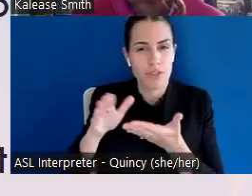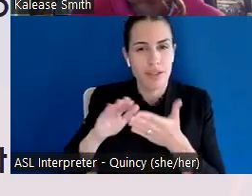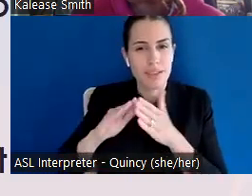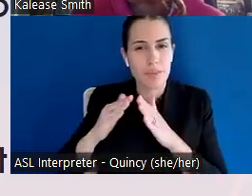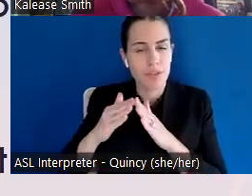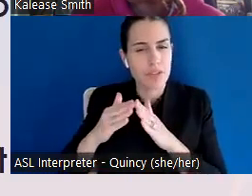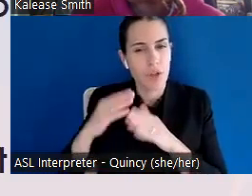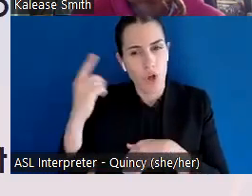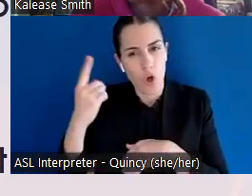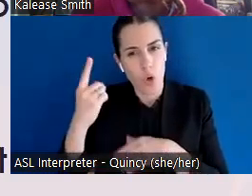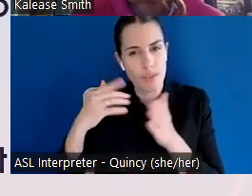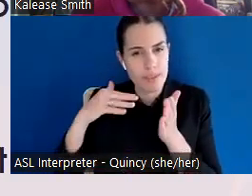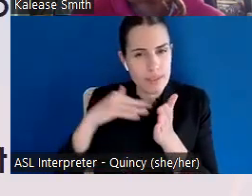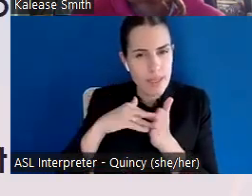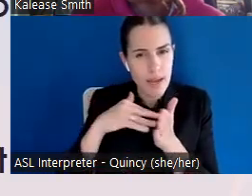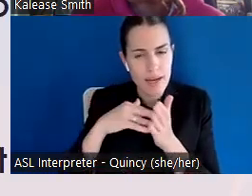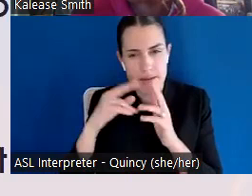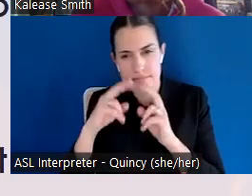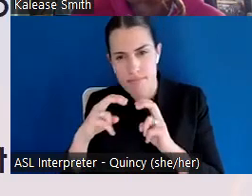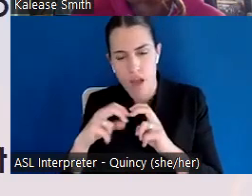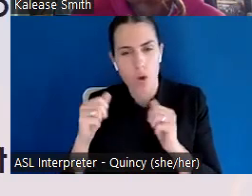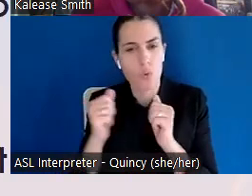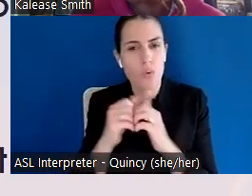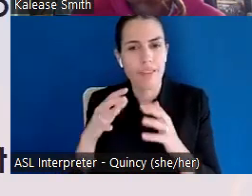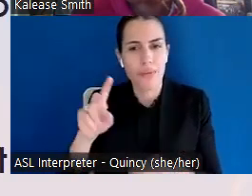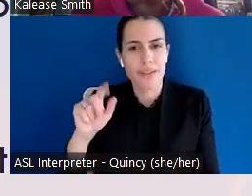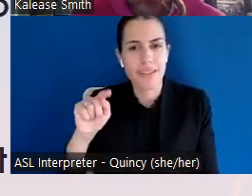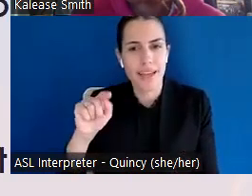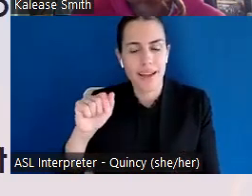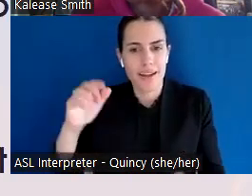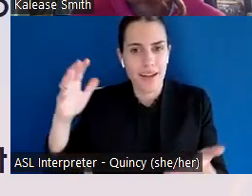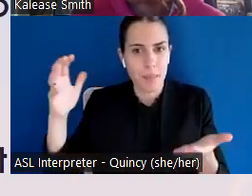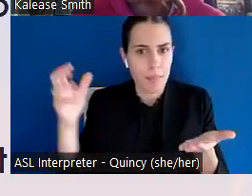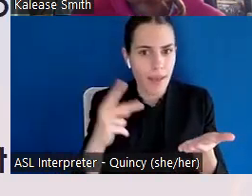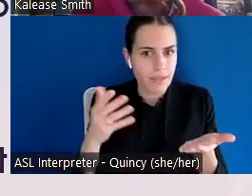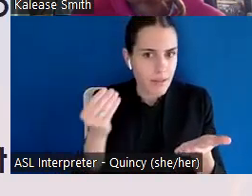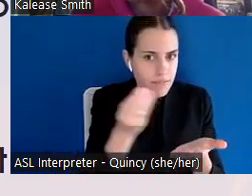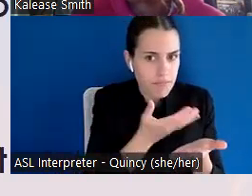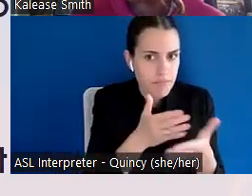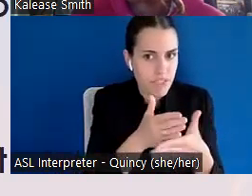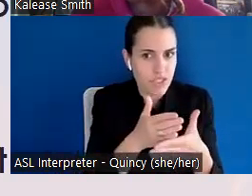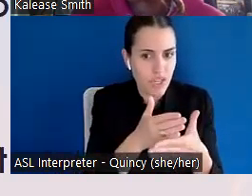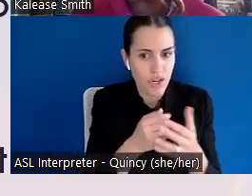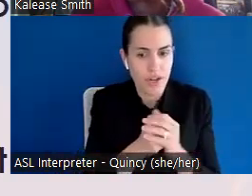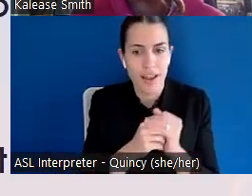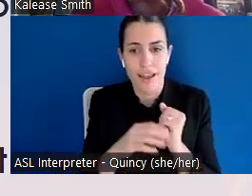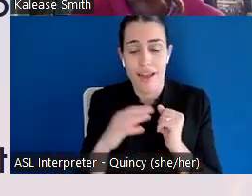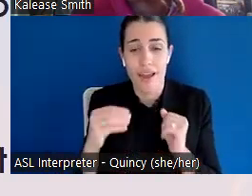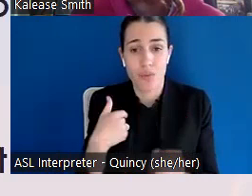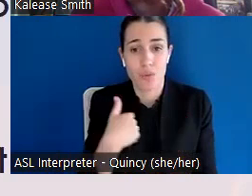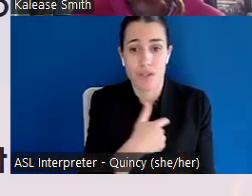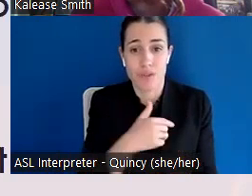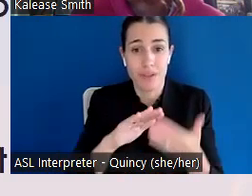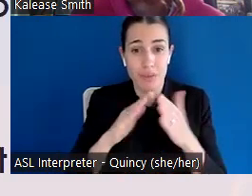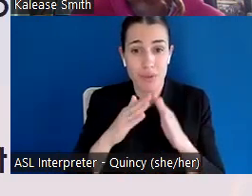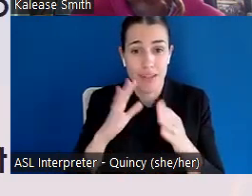studied, surveilled, etc., without that data ever coming back to them in a meaningful way. also when we do community engagement and get feedback